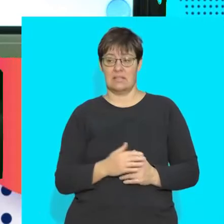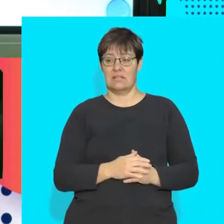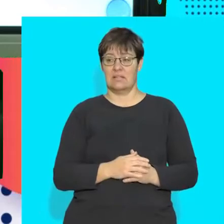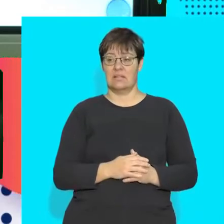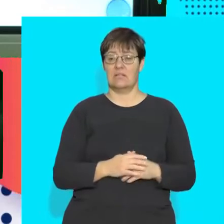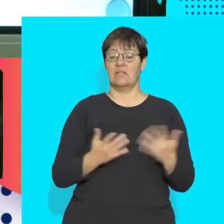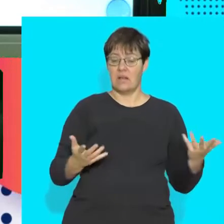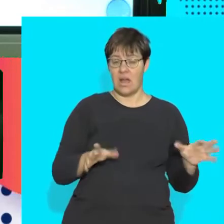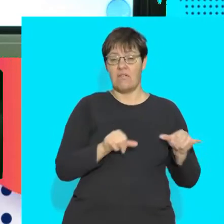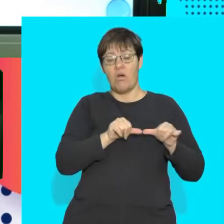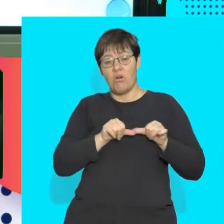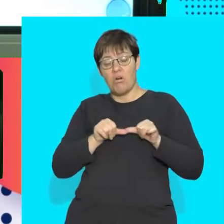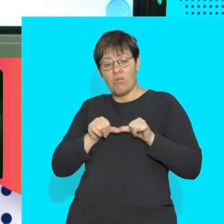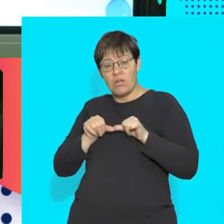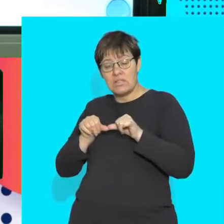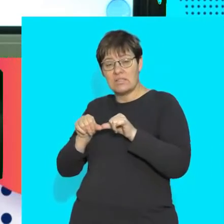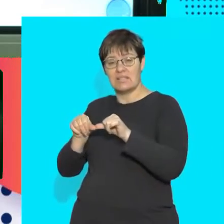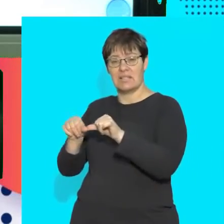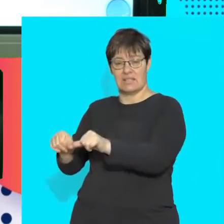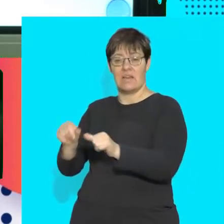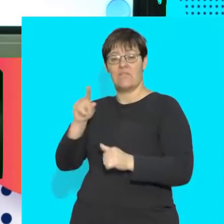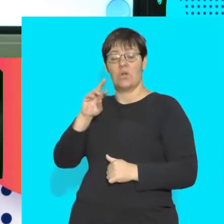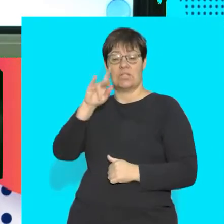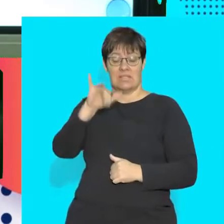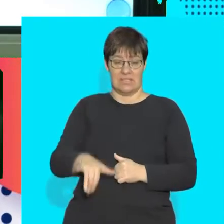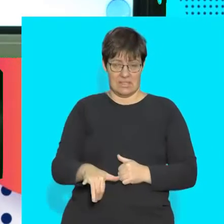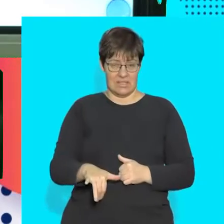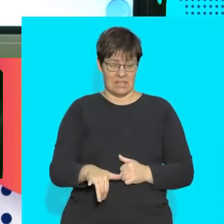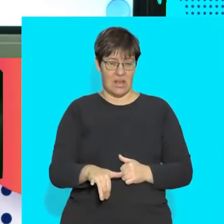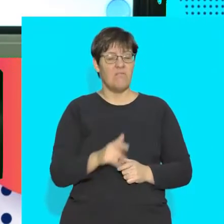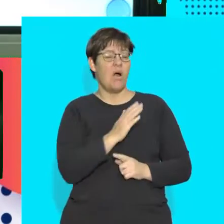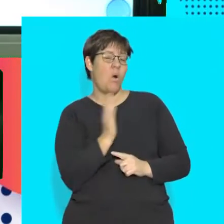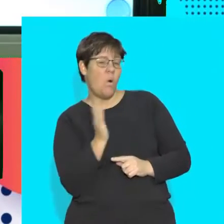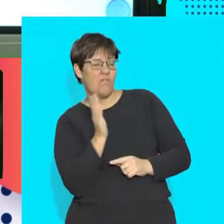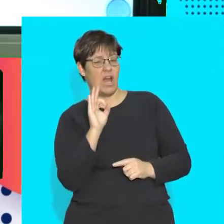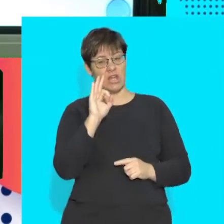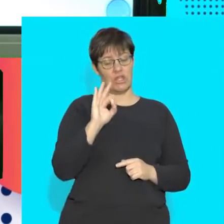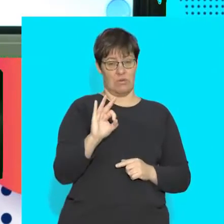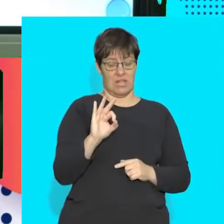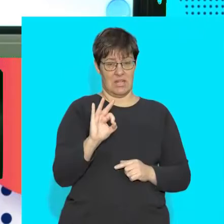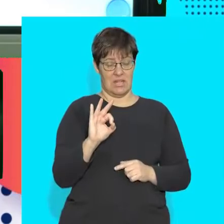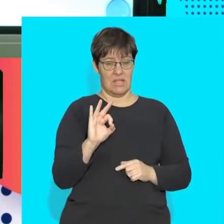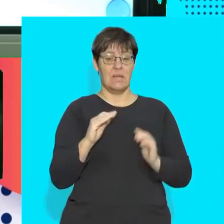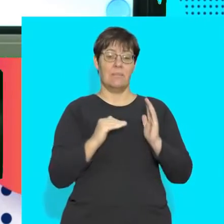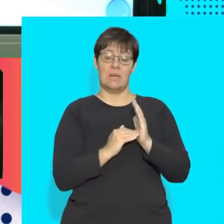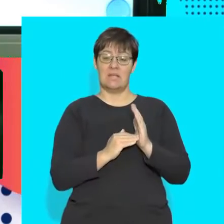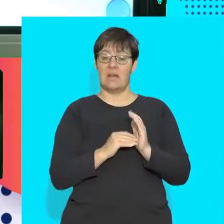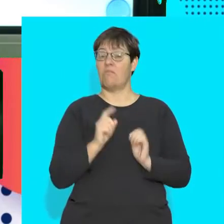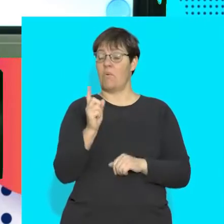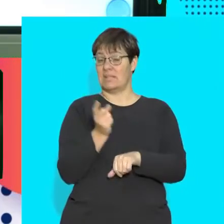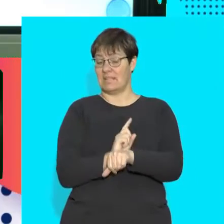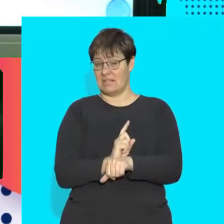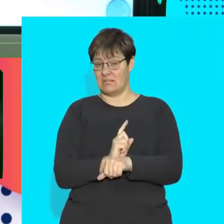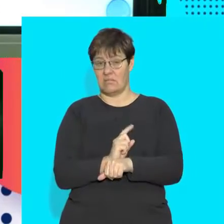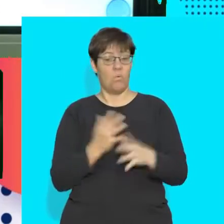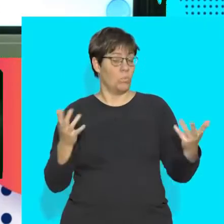means he had a constant velocity of just over 3 meters per second